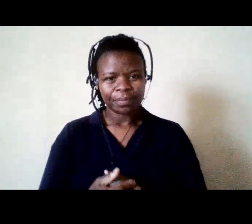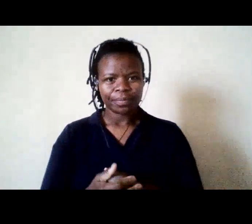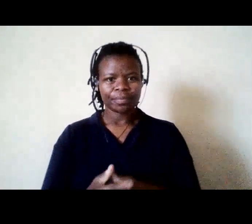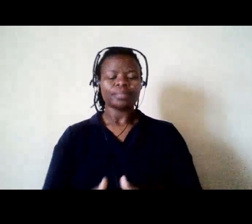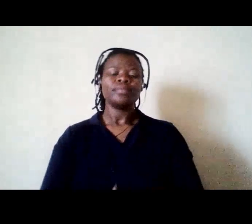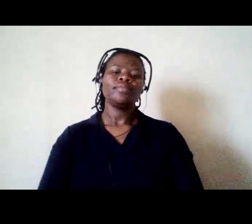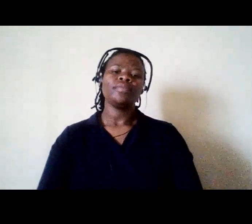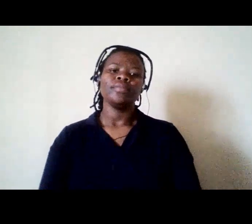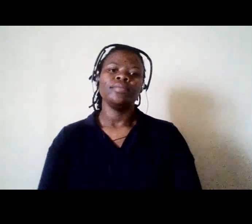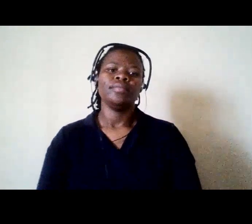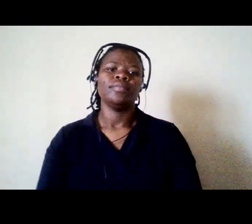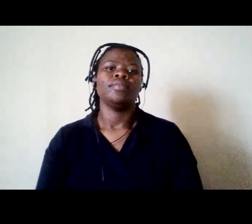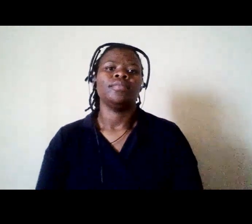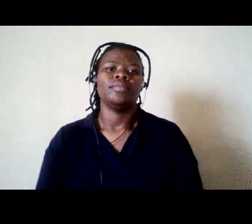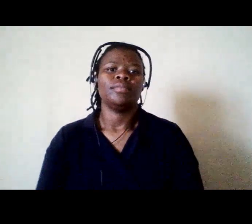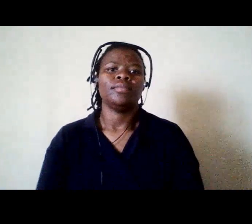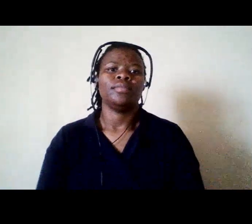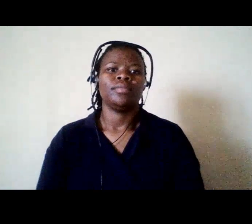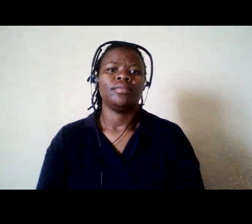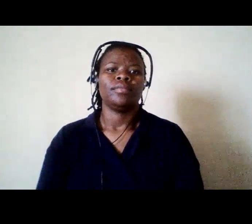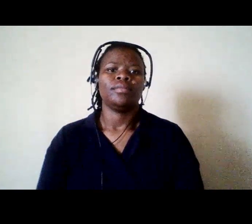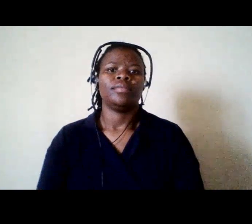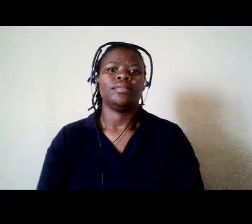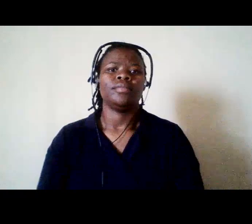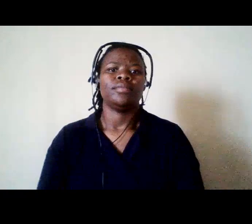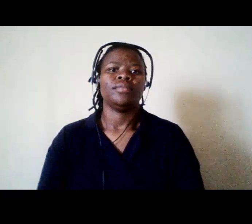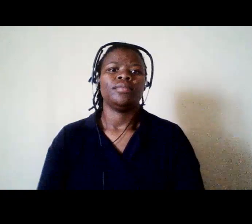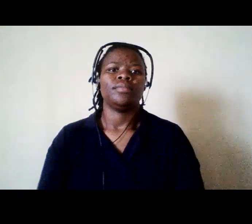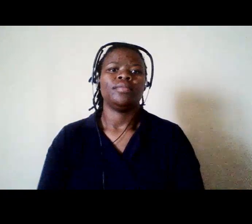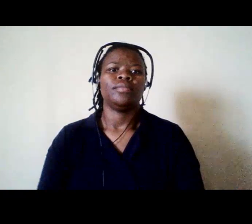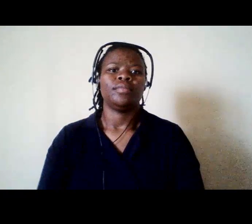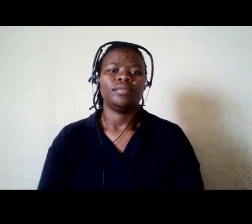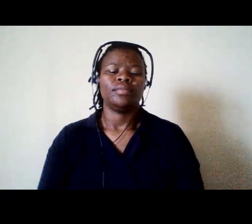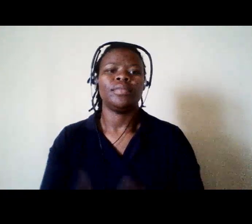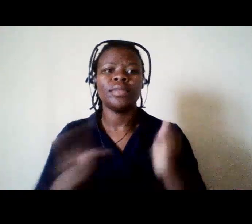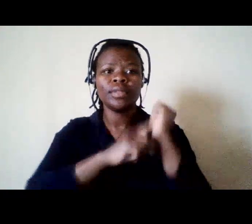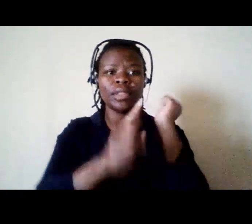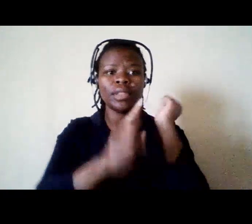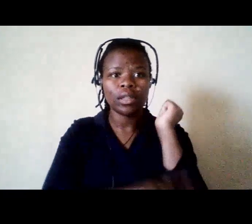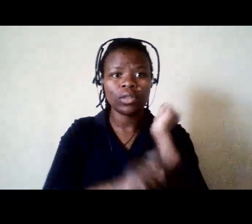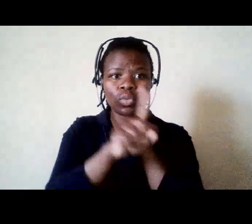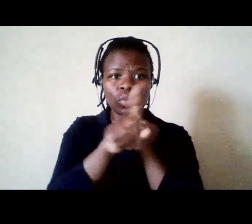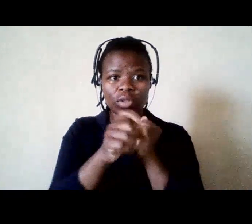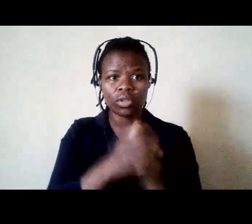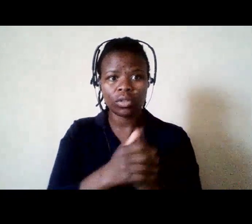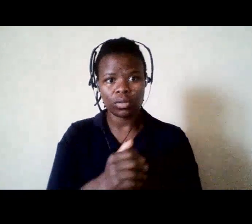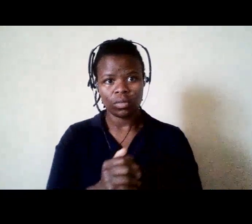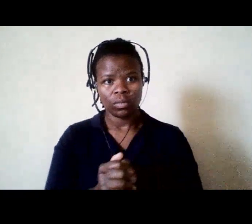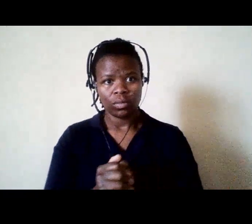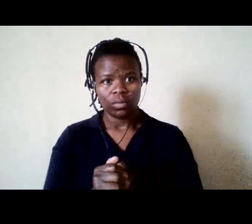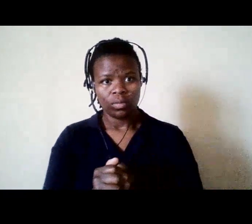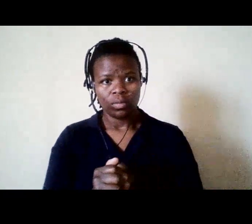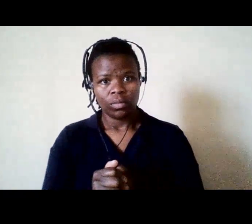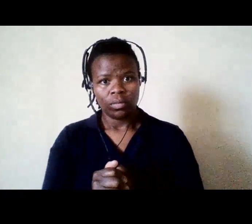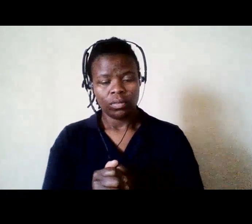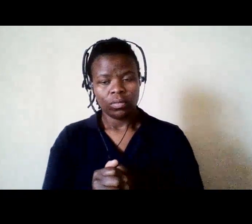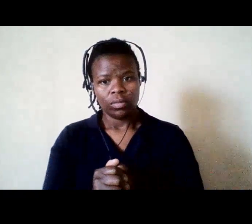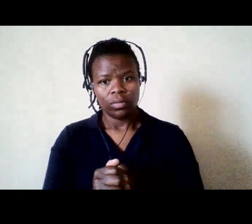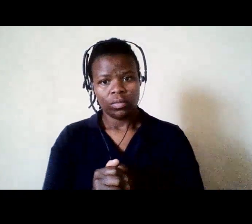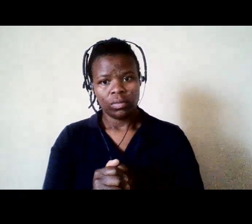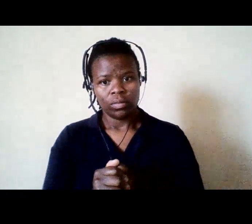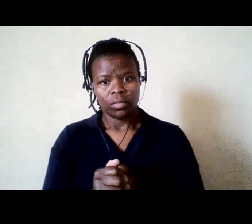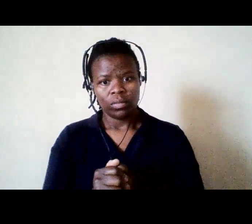Yeah. Okay, maybe this is the last part. If nobody has question. Mbali posted something extensive, so let me read it.